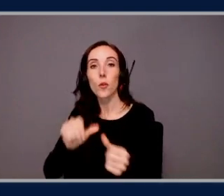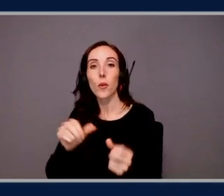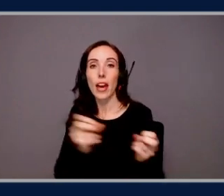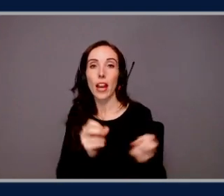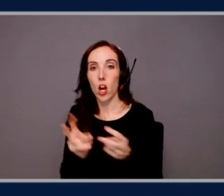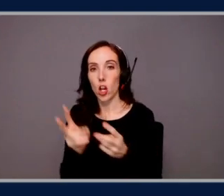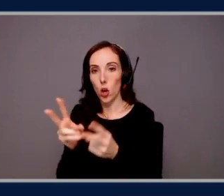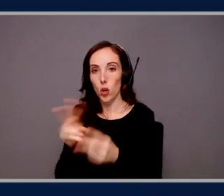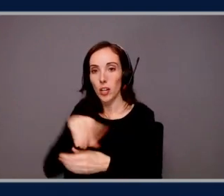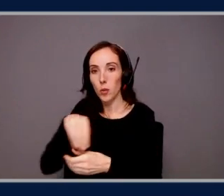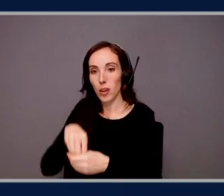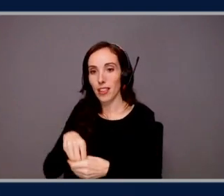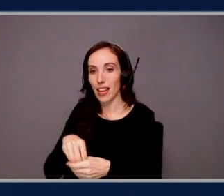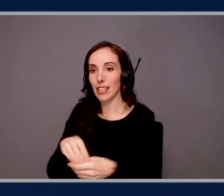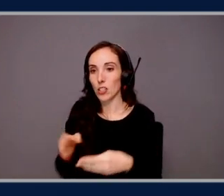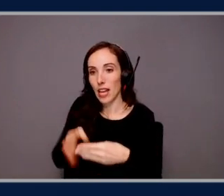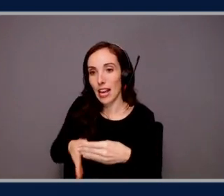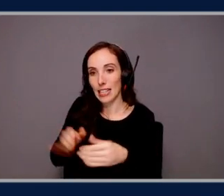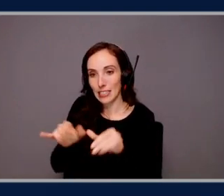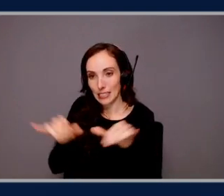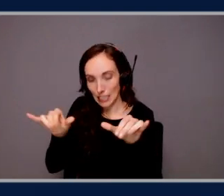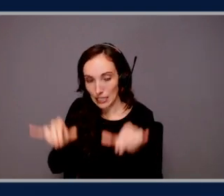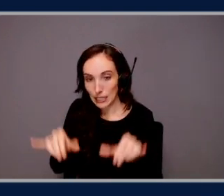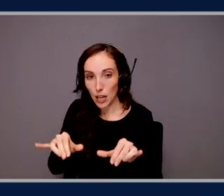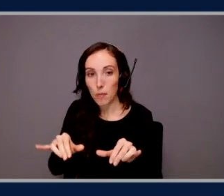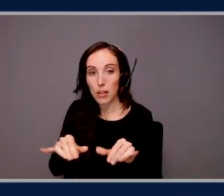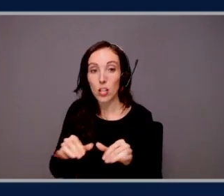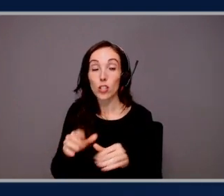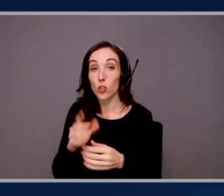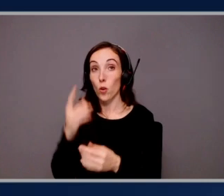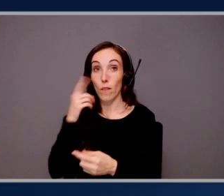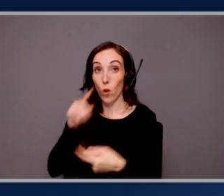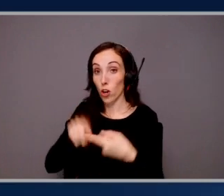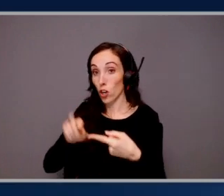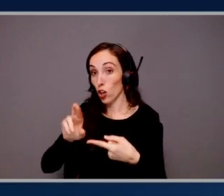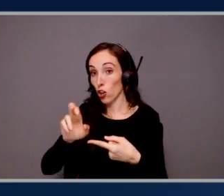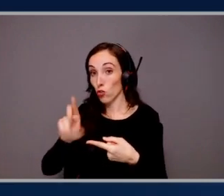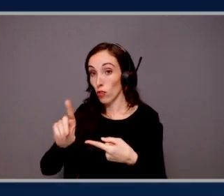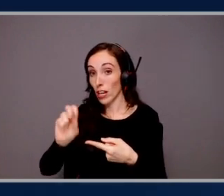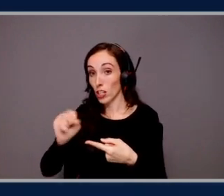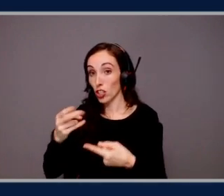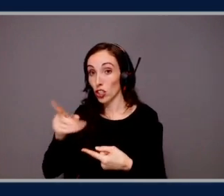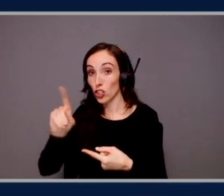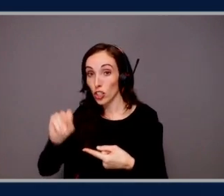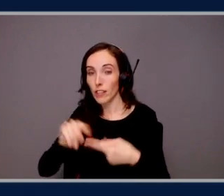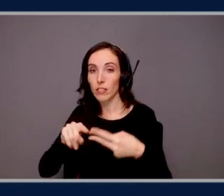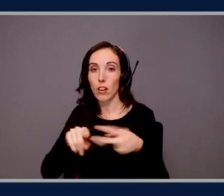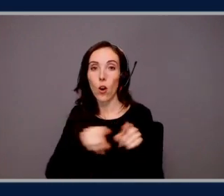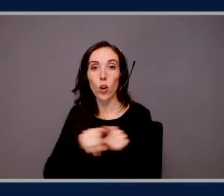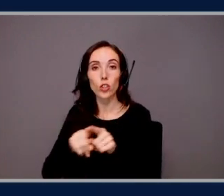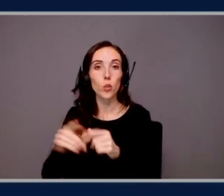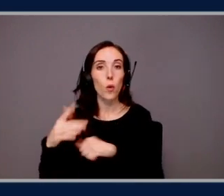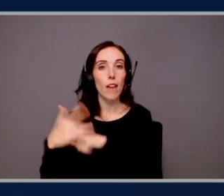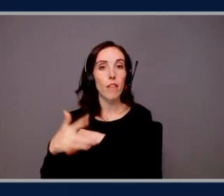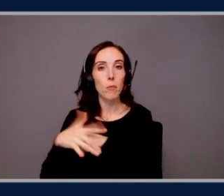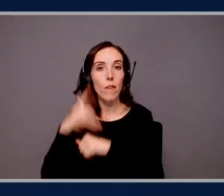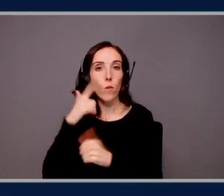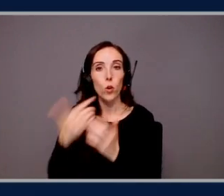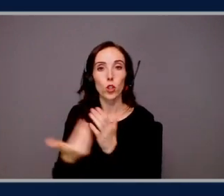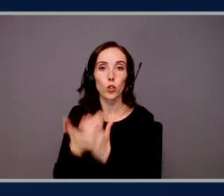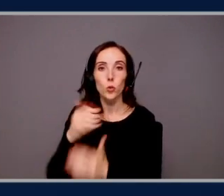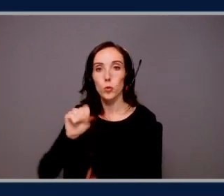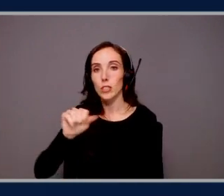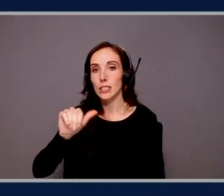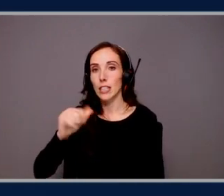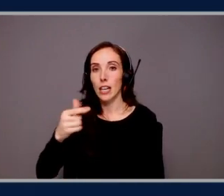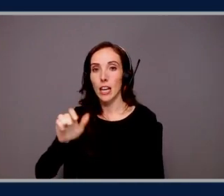end system. And what we're going to talk about today is how you can load that into Redshift and also make that available in the new SageMaker Lakehouse, right?